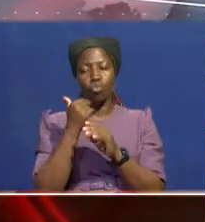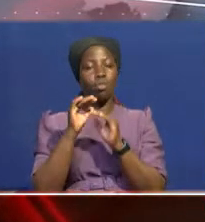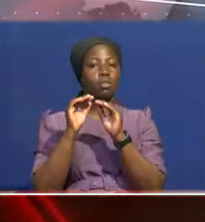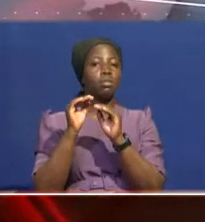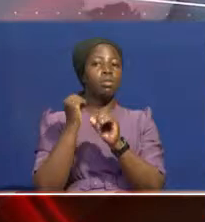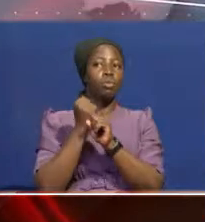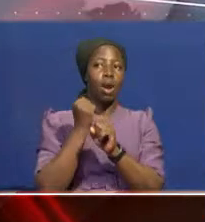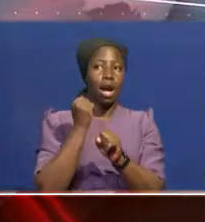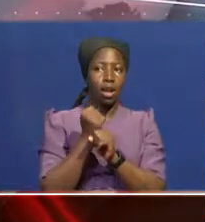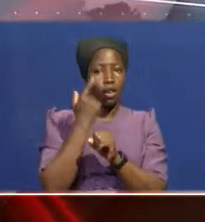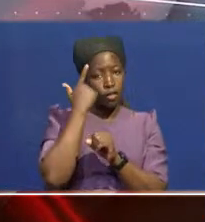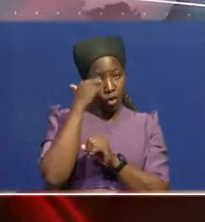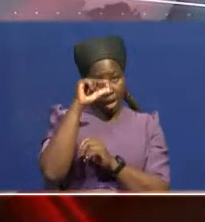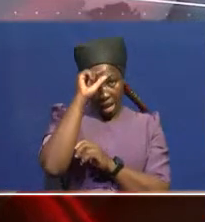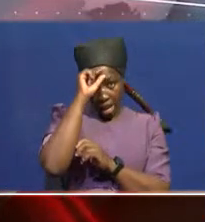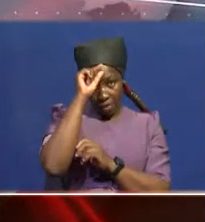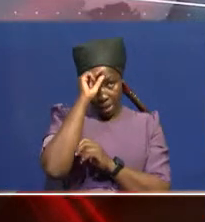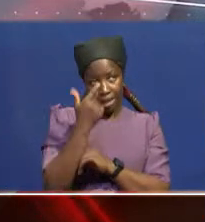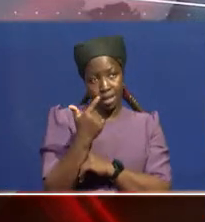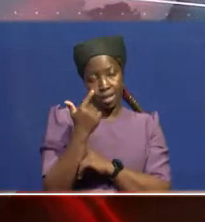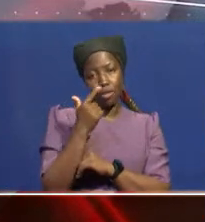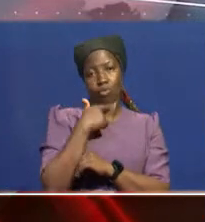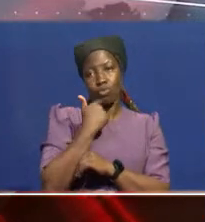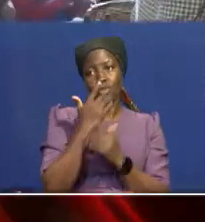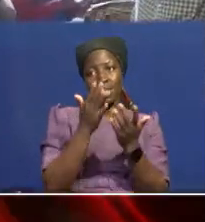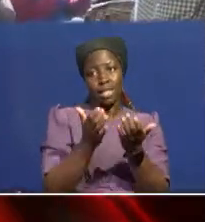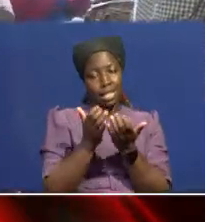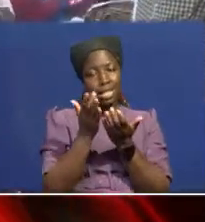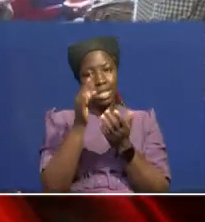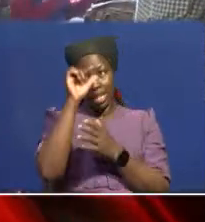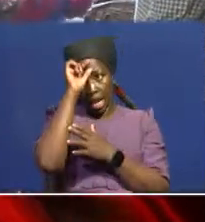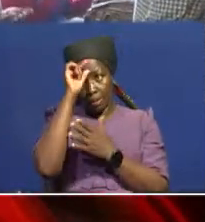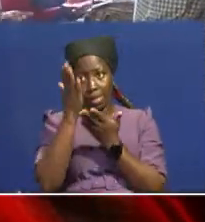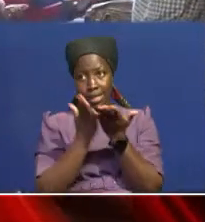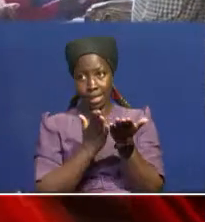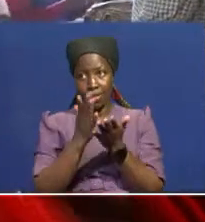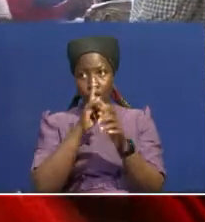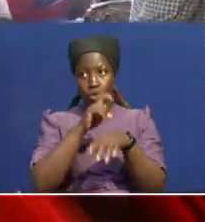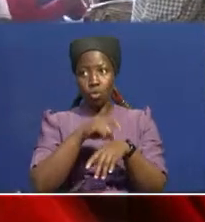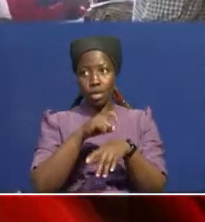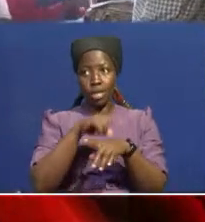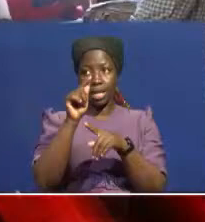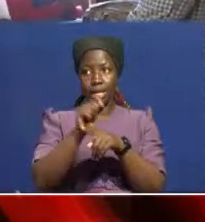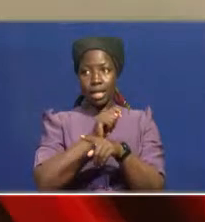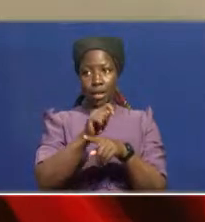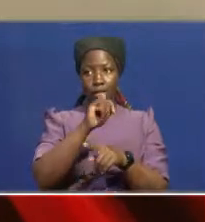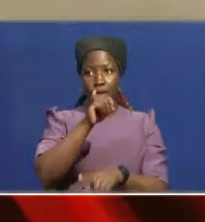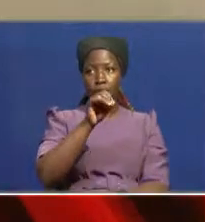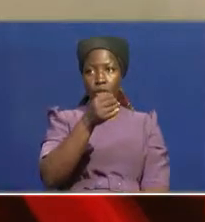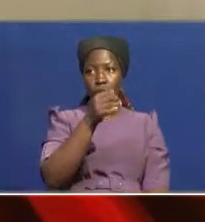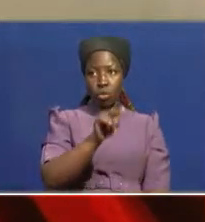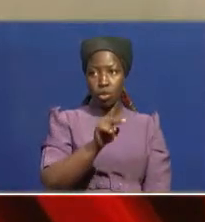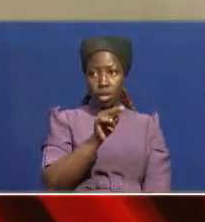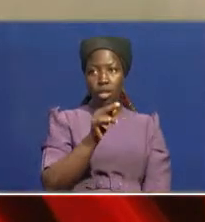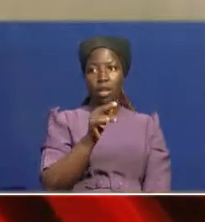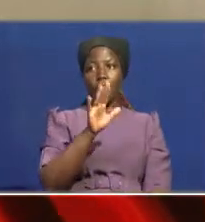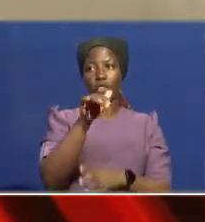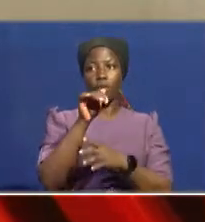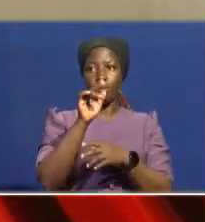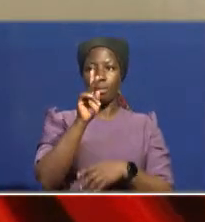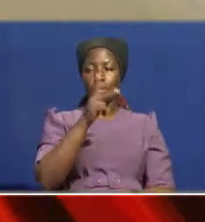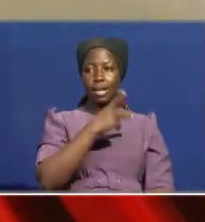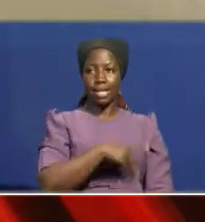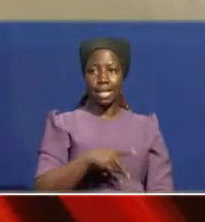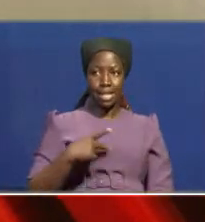need government services. Now, speaking during the training of John Mora from the Kenya Institute of Special